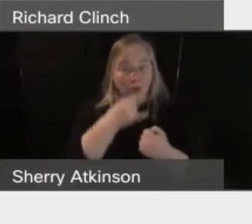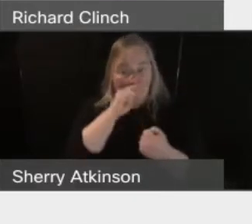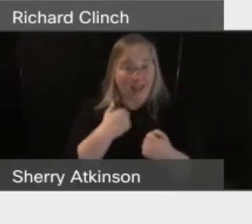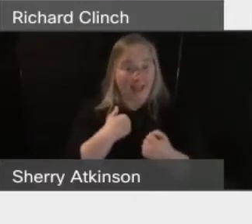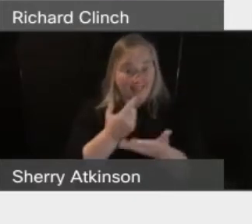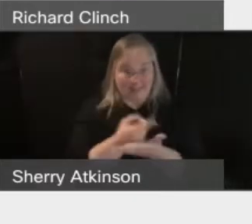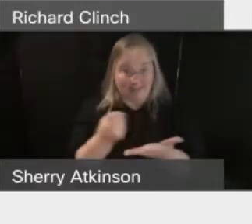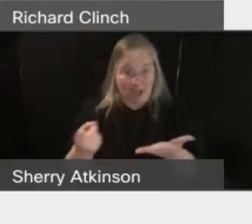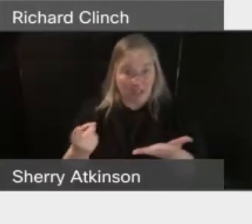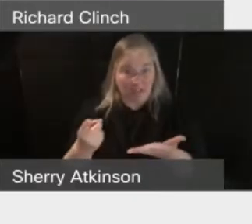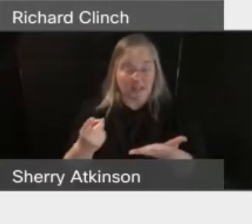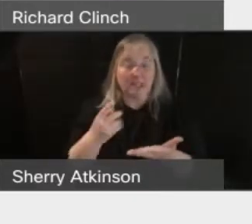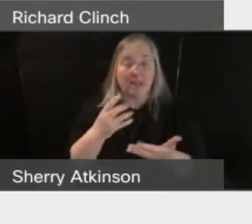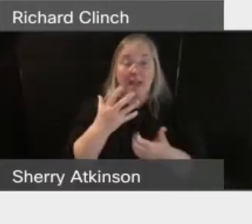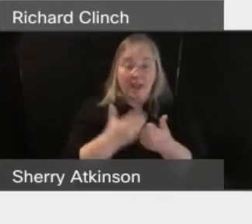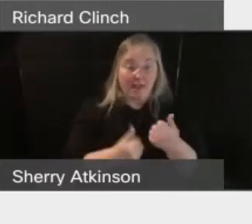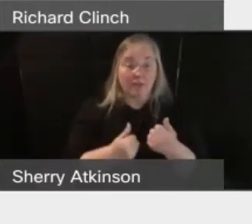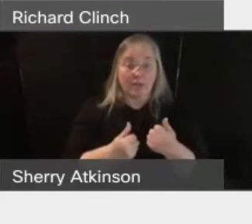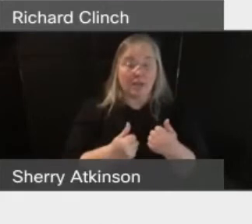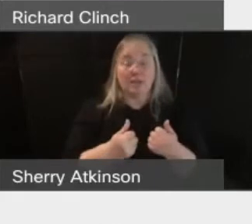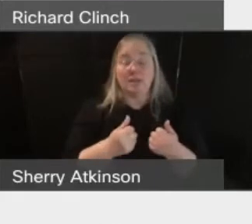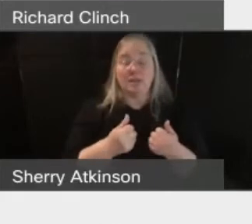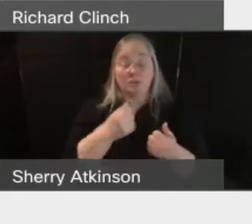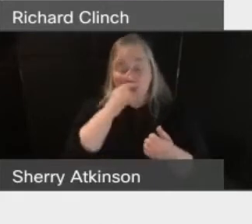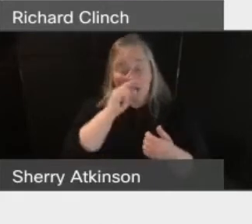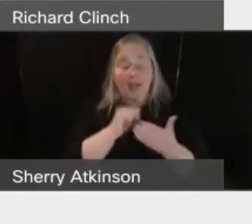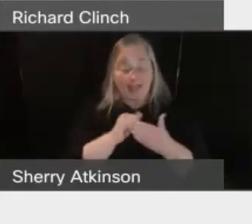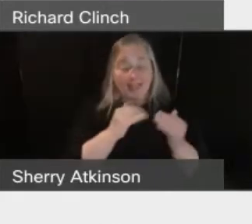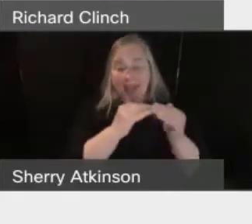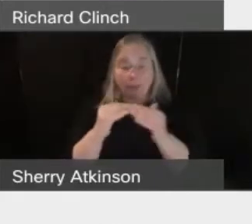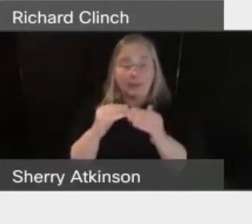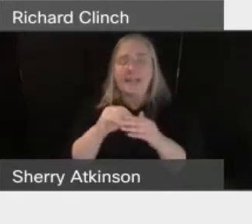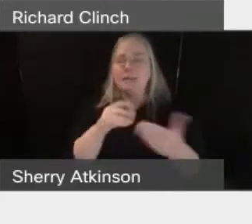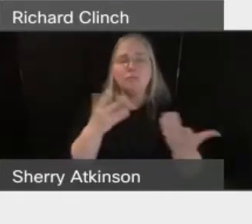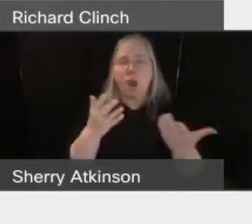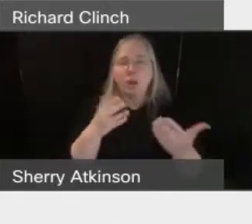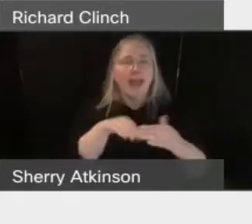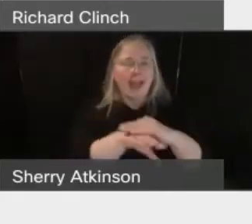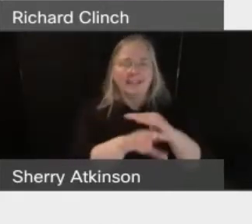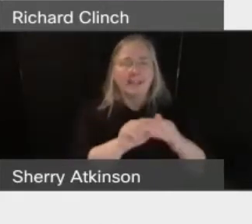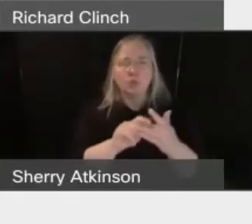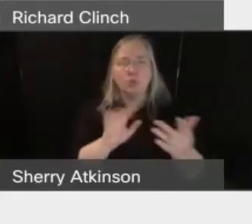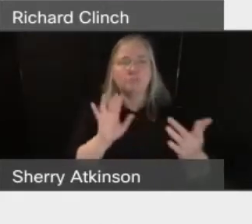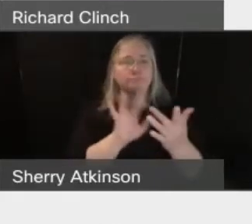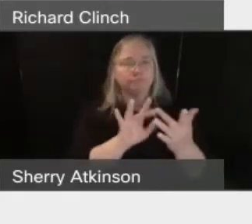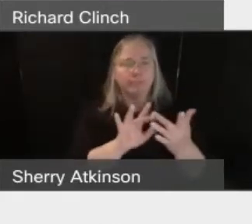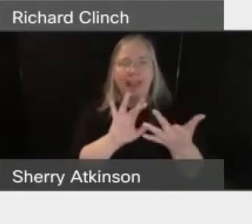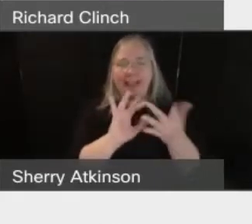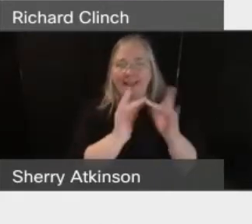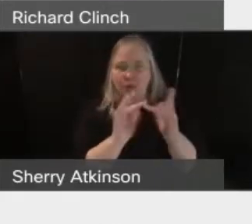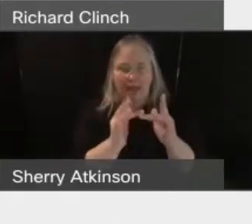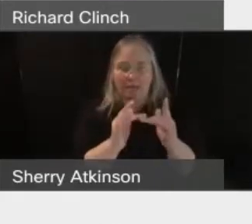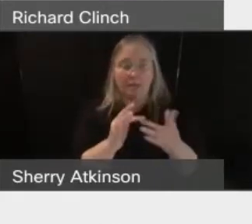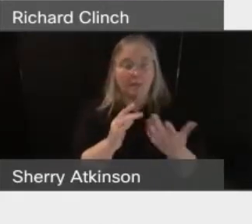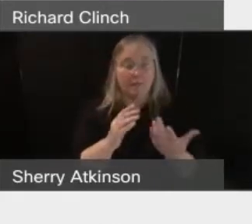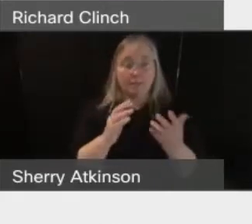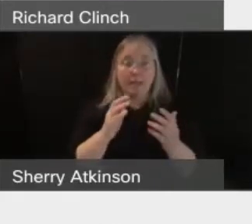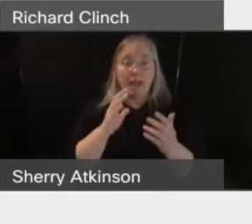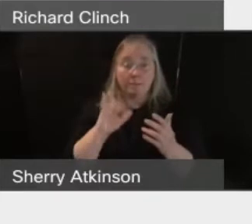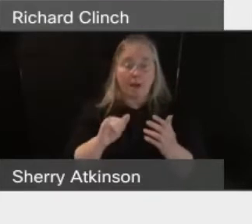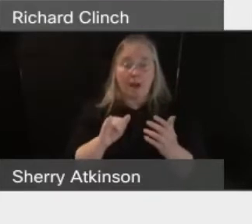every child has equity and access to the connectivity and the internet by breaking that down